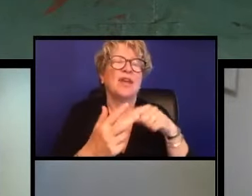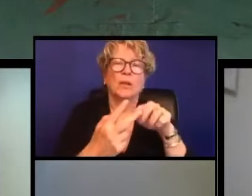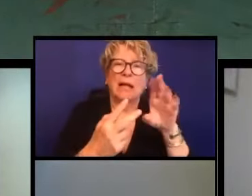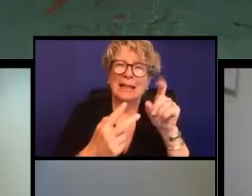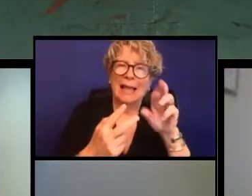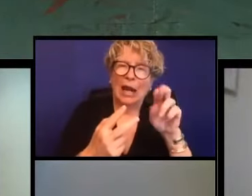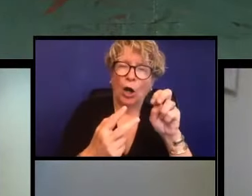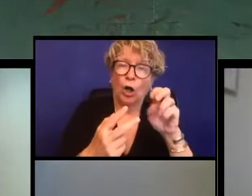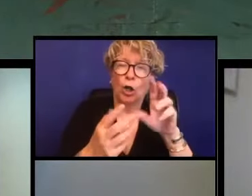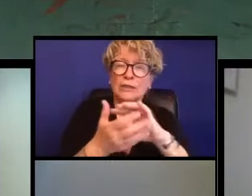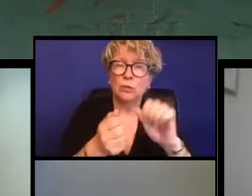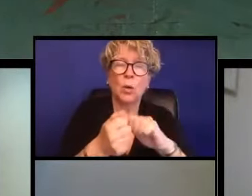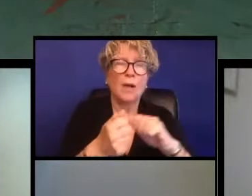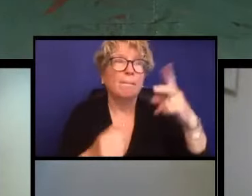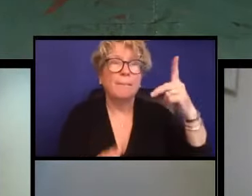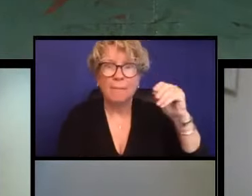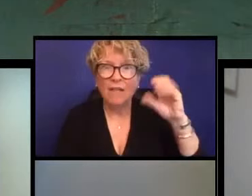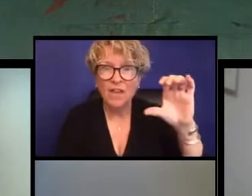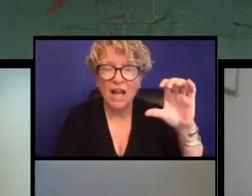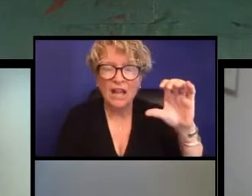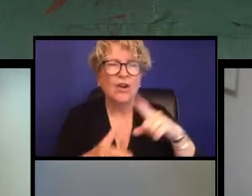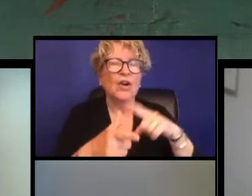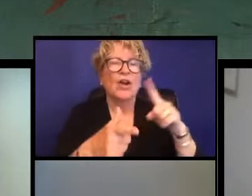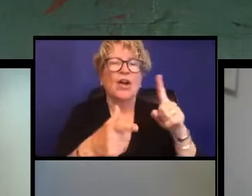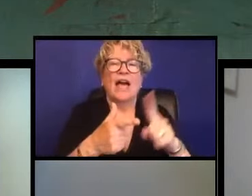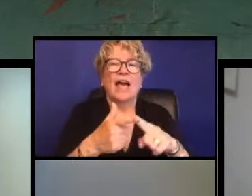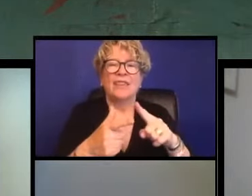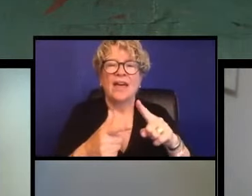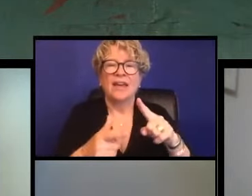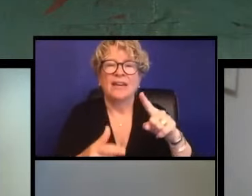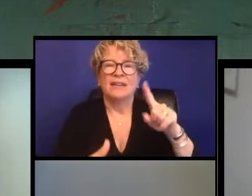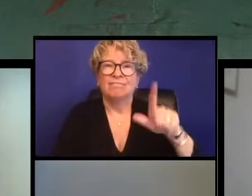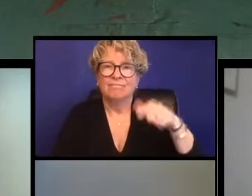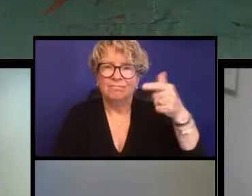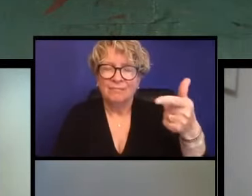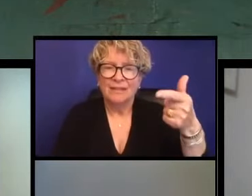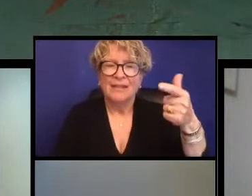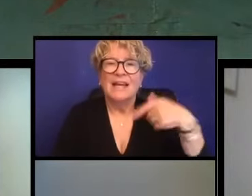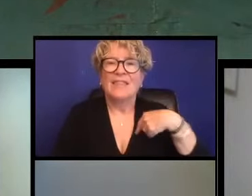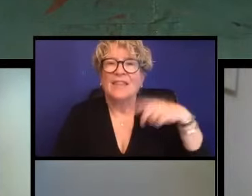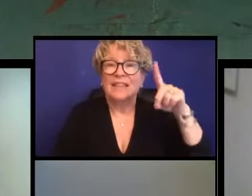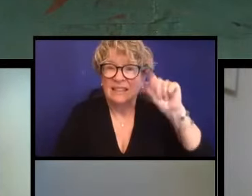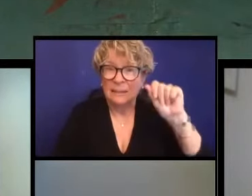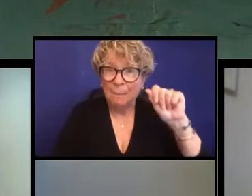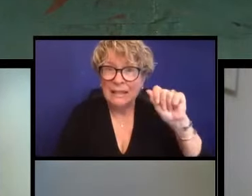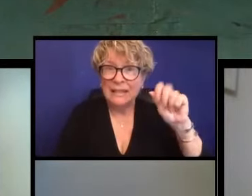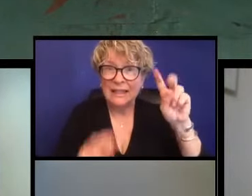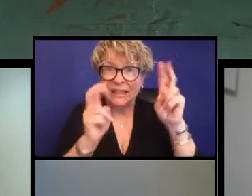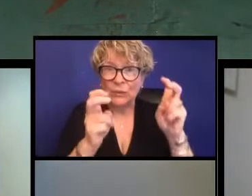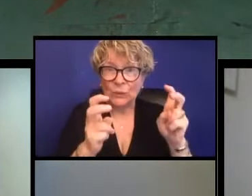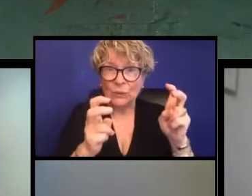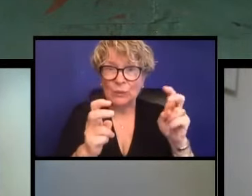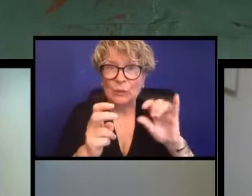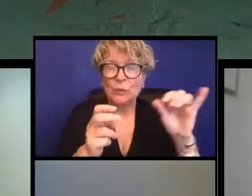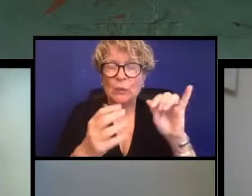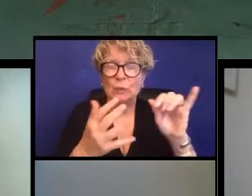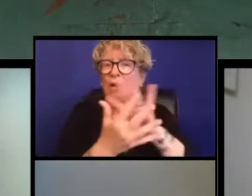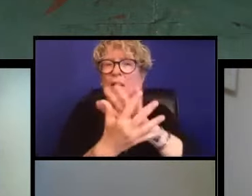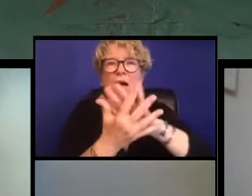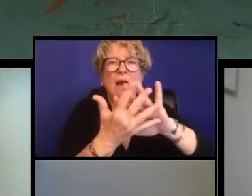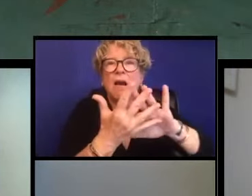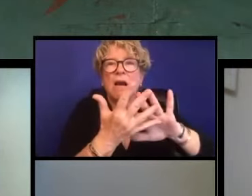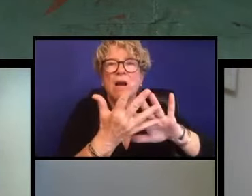there were people of color. And then we handed off the torch, and Uncanny just did the disability issues. And I think it's just